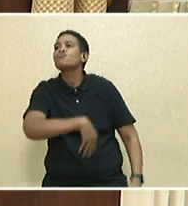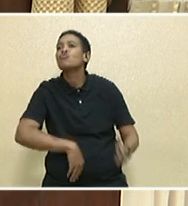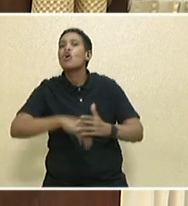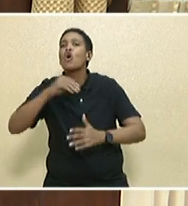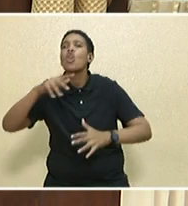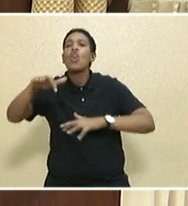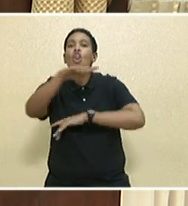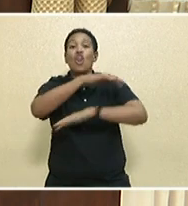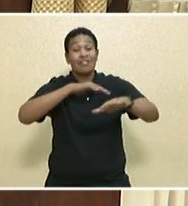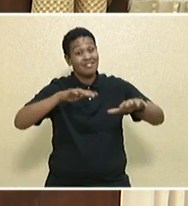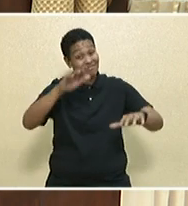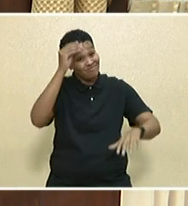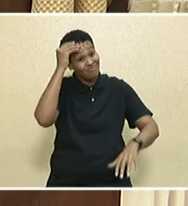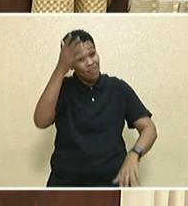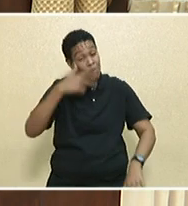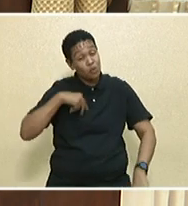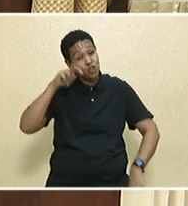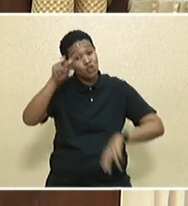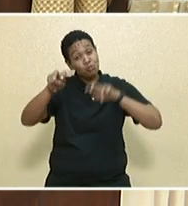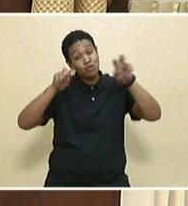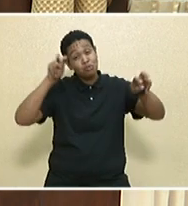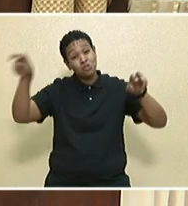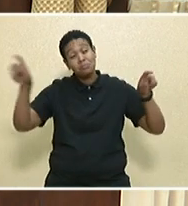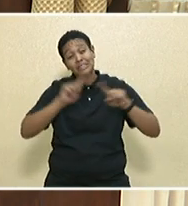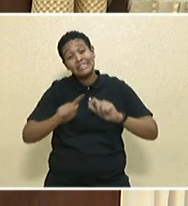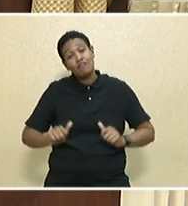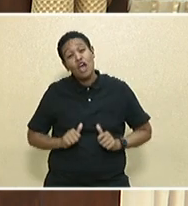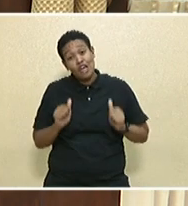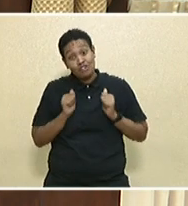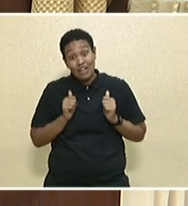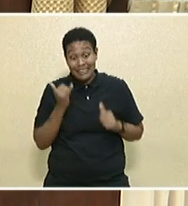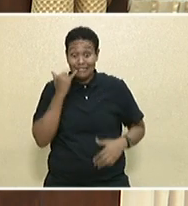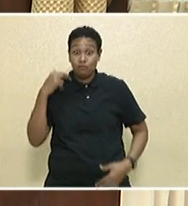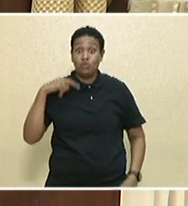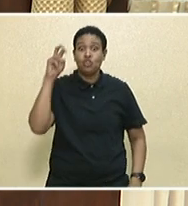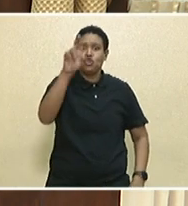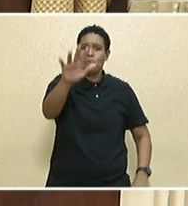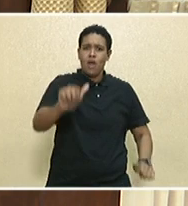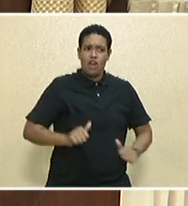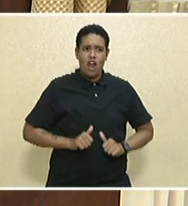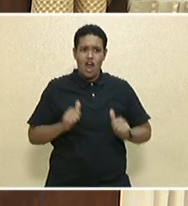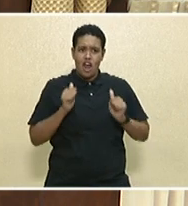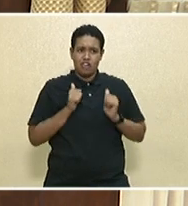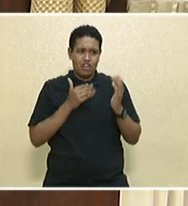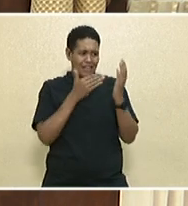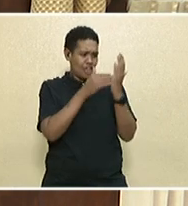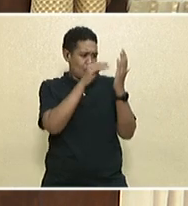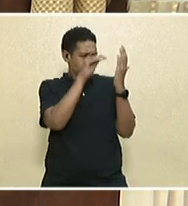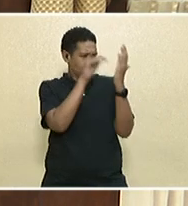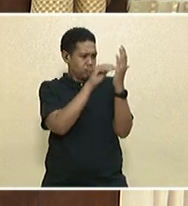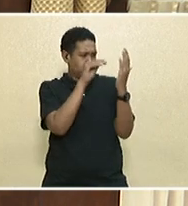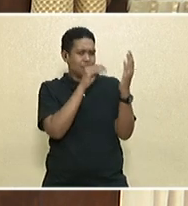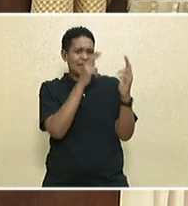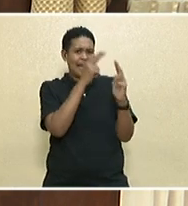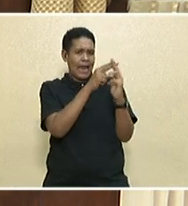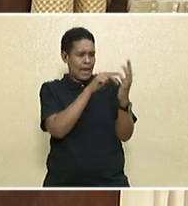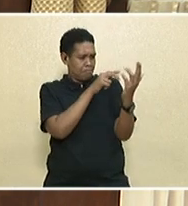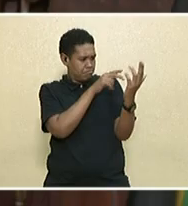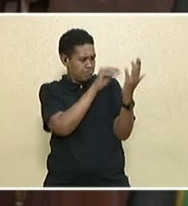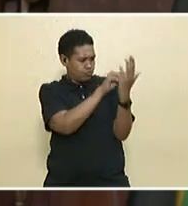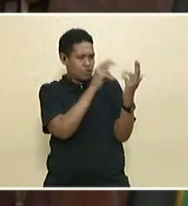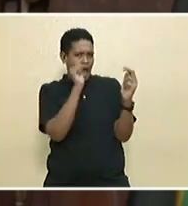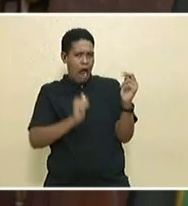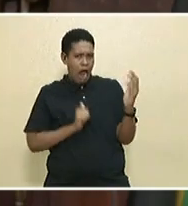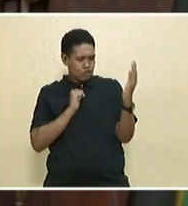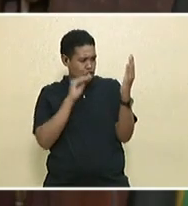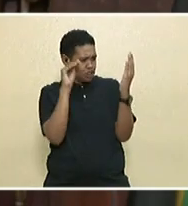visiting addresses. Upon visiting someone's address that is on the manifest that should be in quarantine,